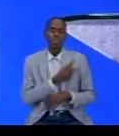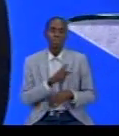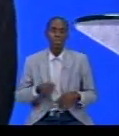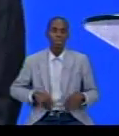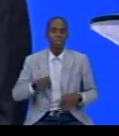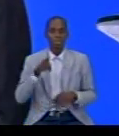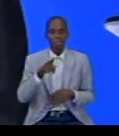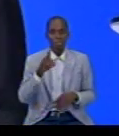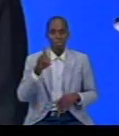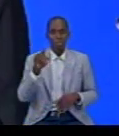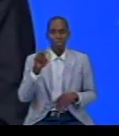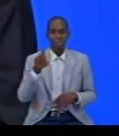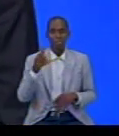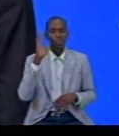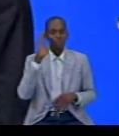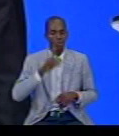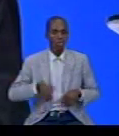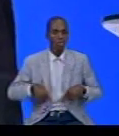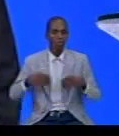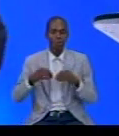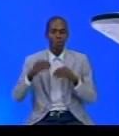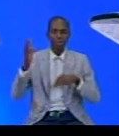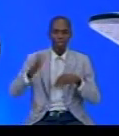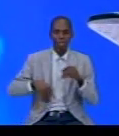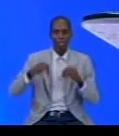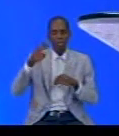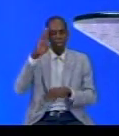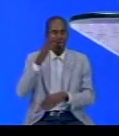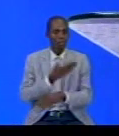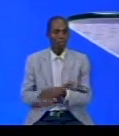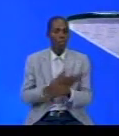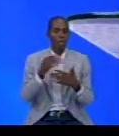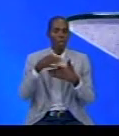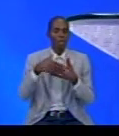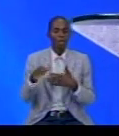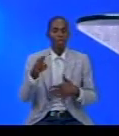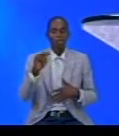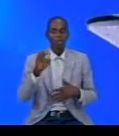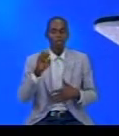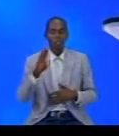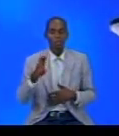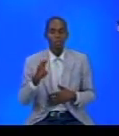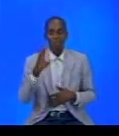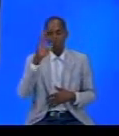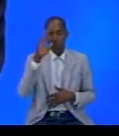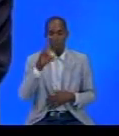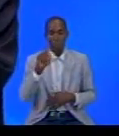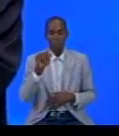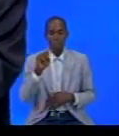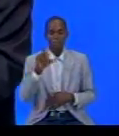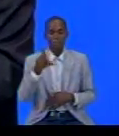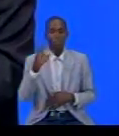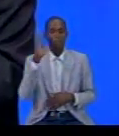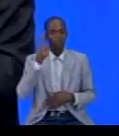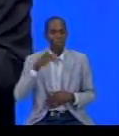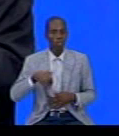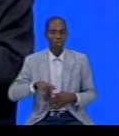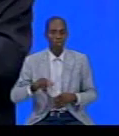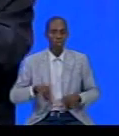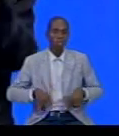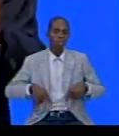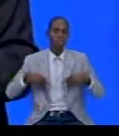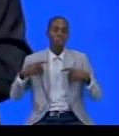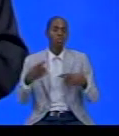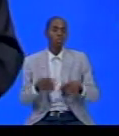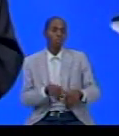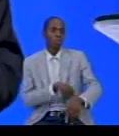longer than the son that succeeded him. He's still going to live in the kingdom of Darius. And so